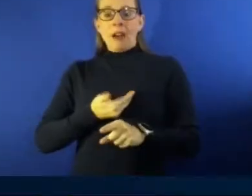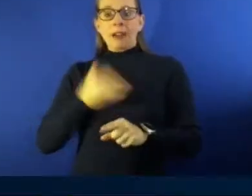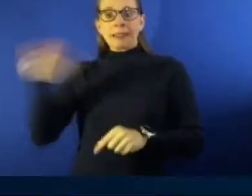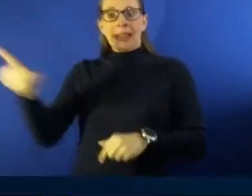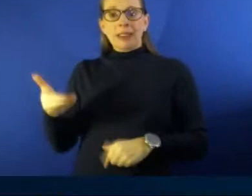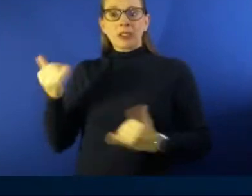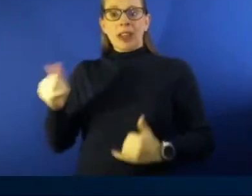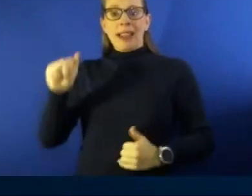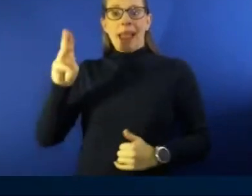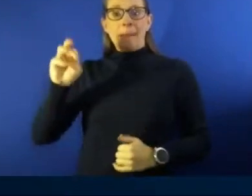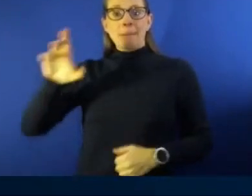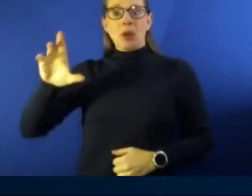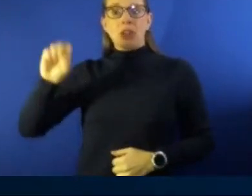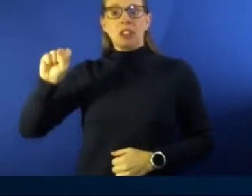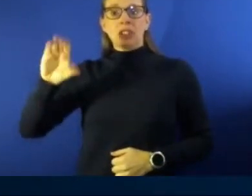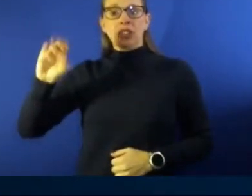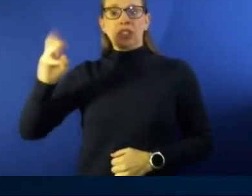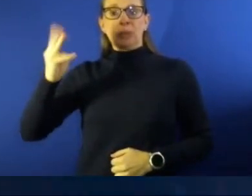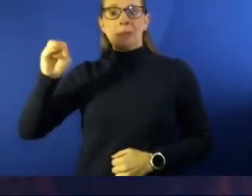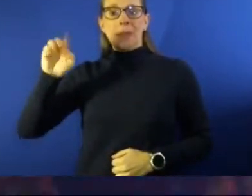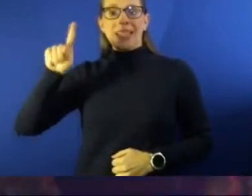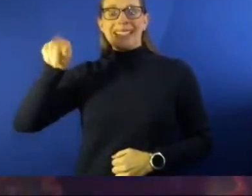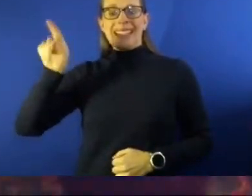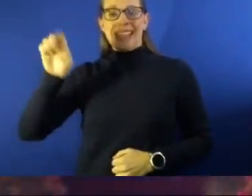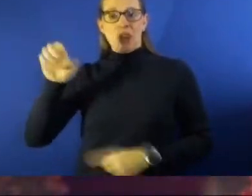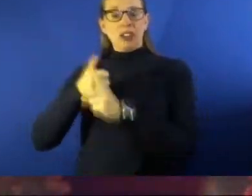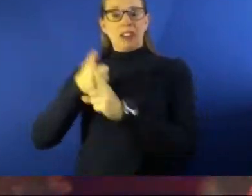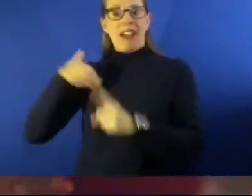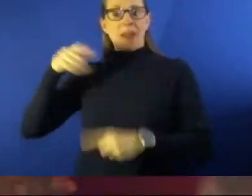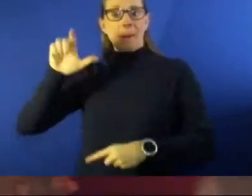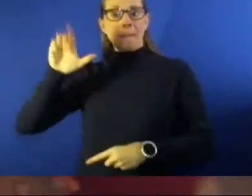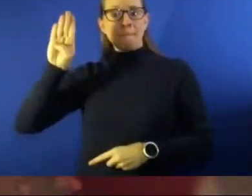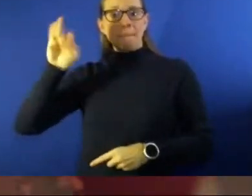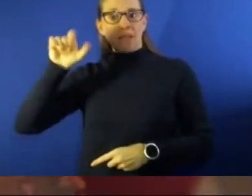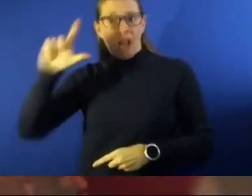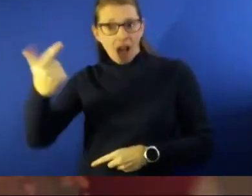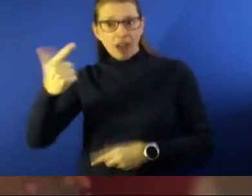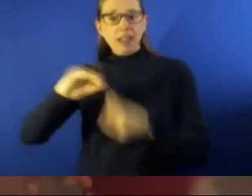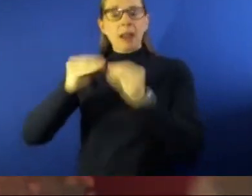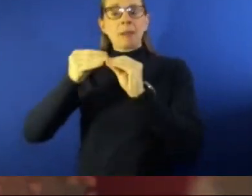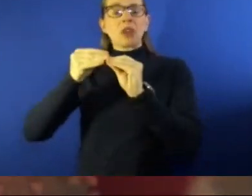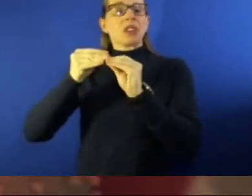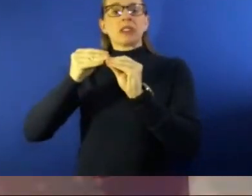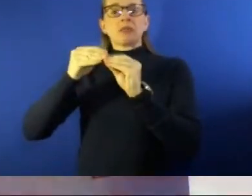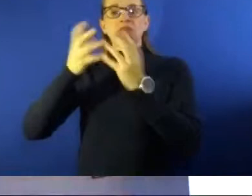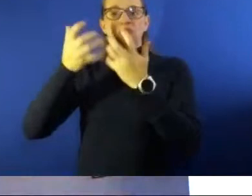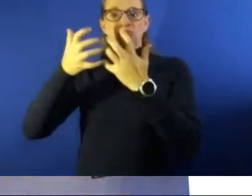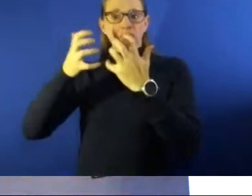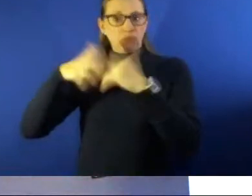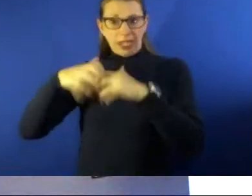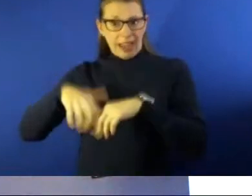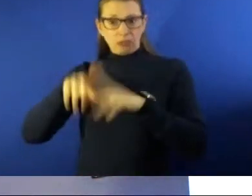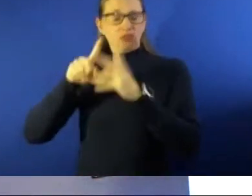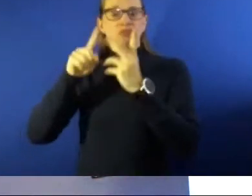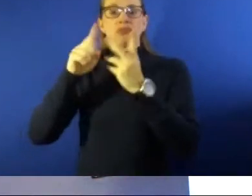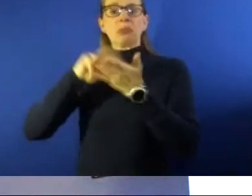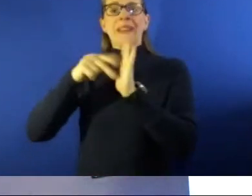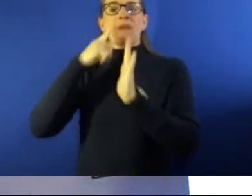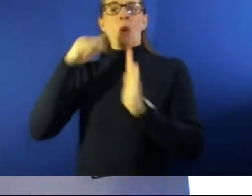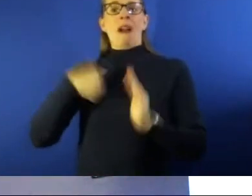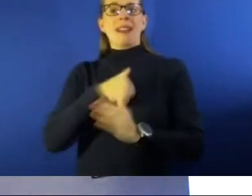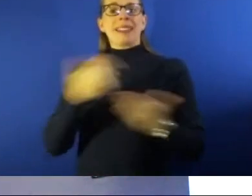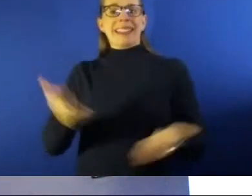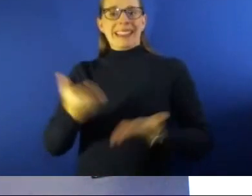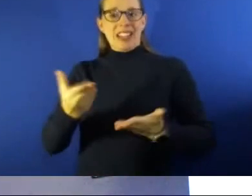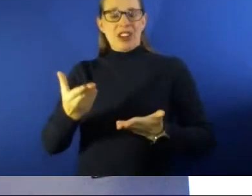blog. She runs the numbers, helps us break down what we're seeing in one area in particular and then kind of what it could mean for us here. So we'll talk more about